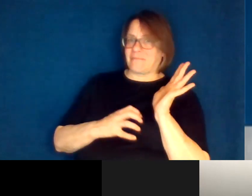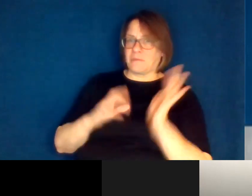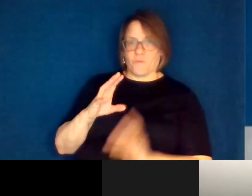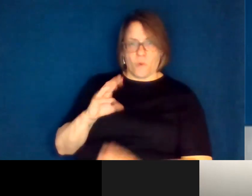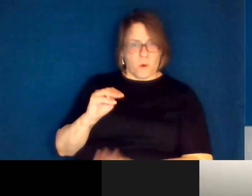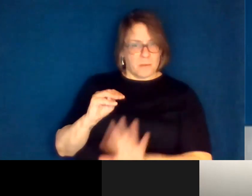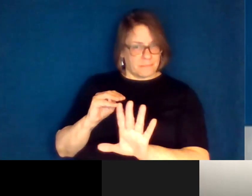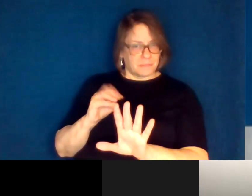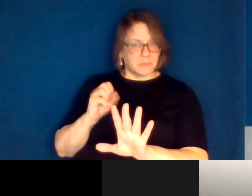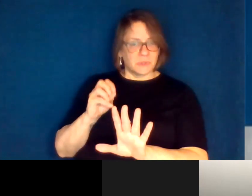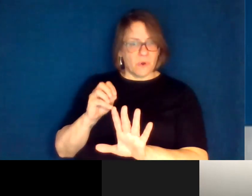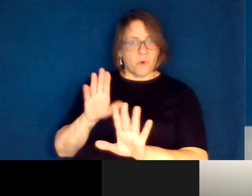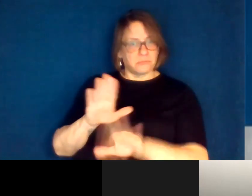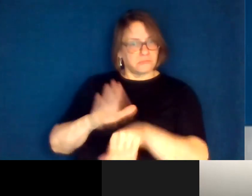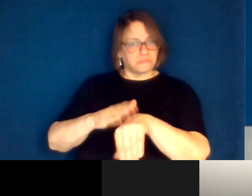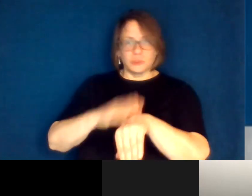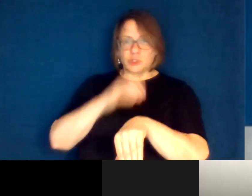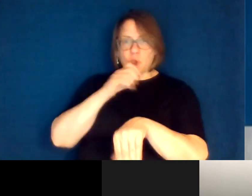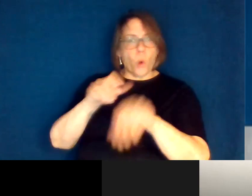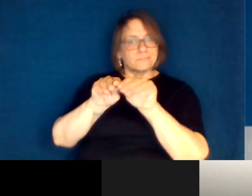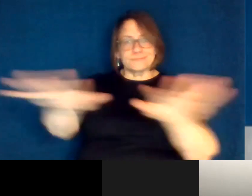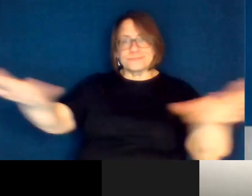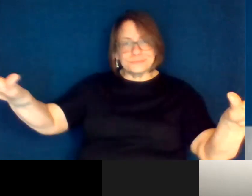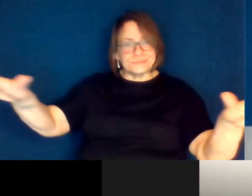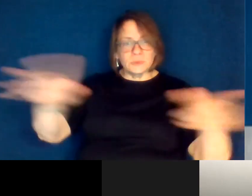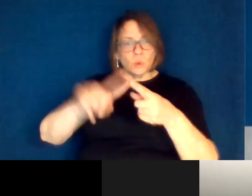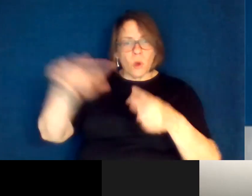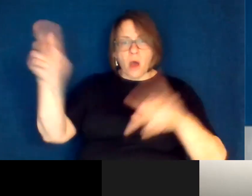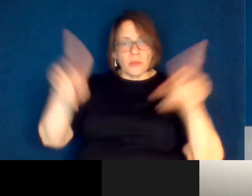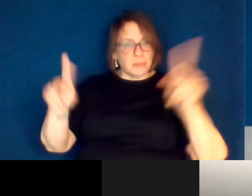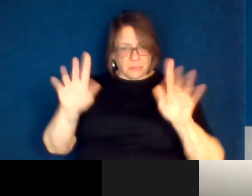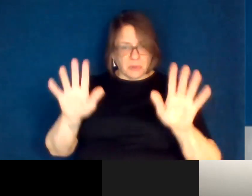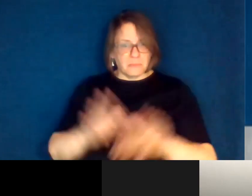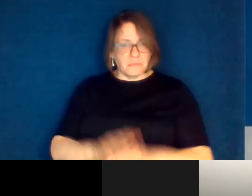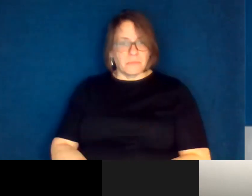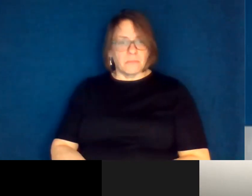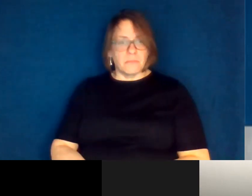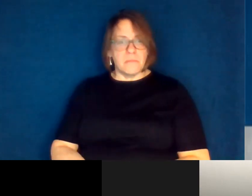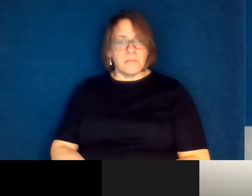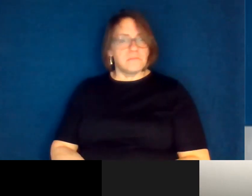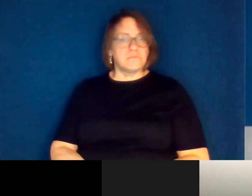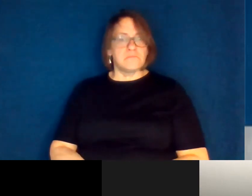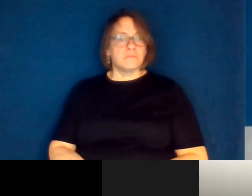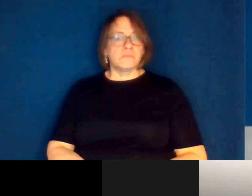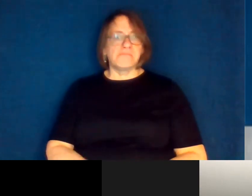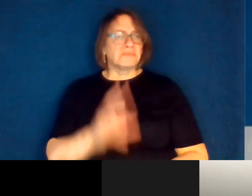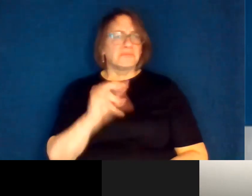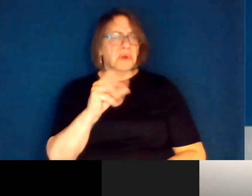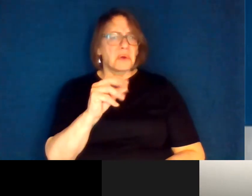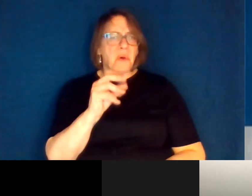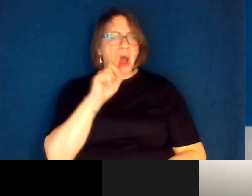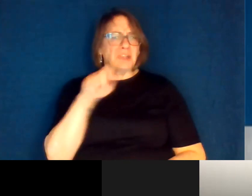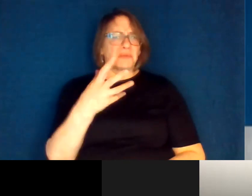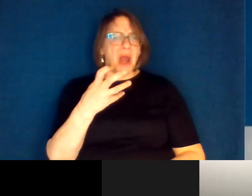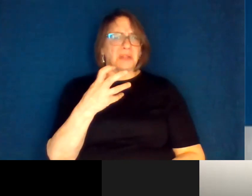So I would just appreciate not spreading it too far or too wide. Oh, yeah. Okay. No, I would just like have a high